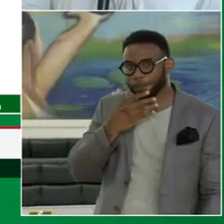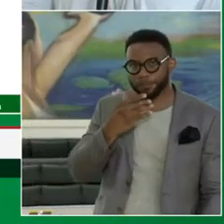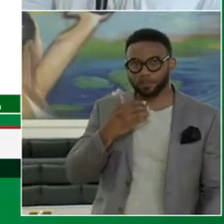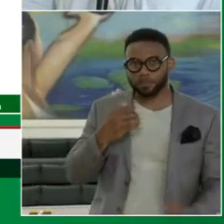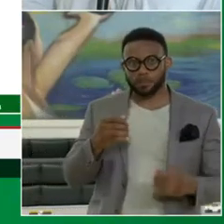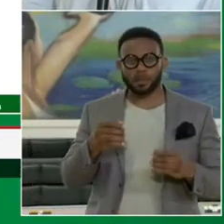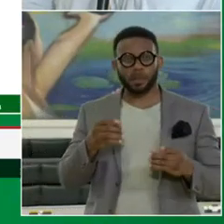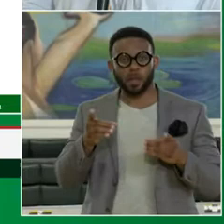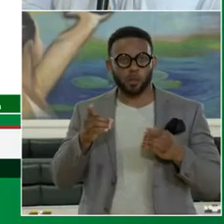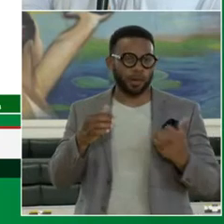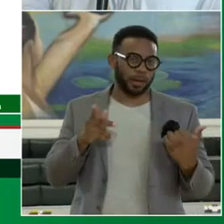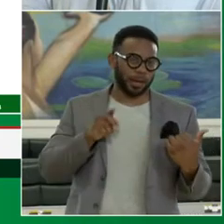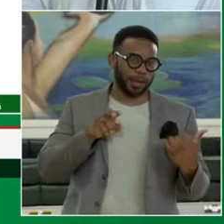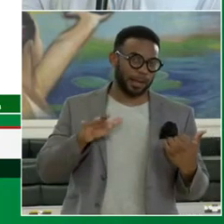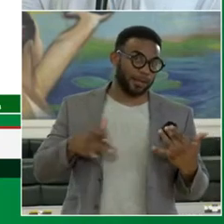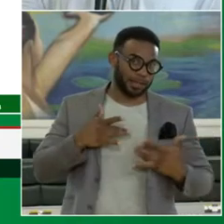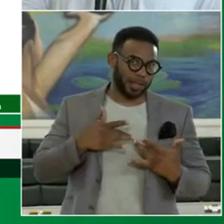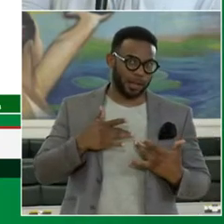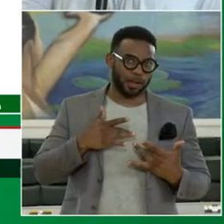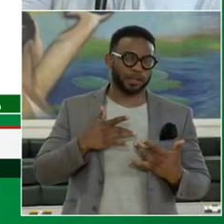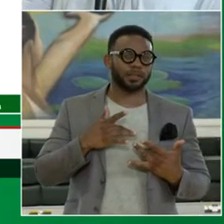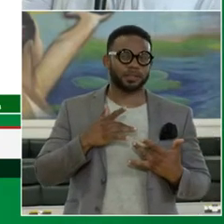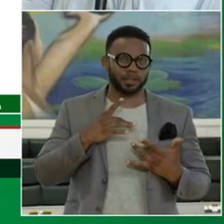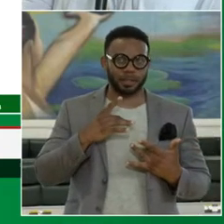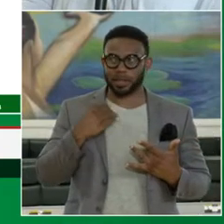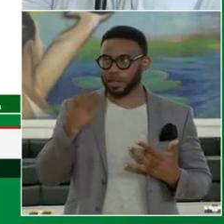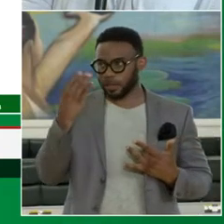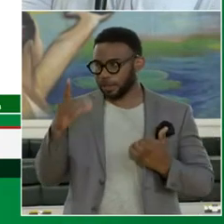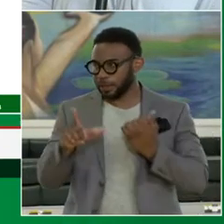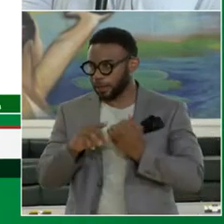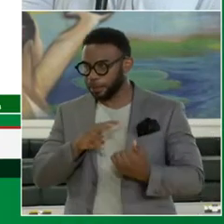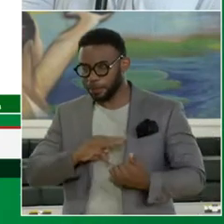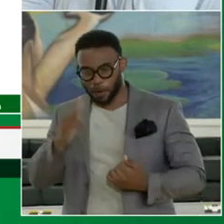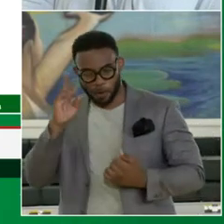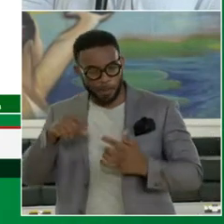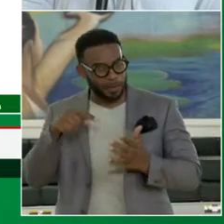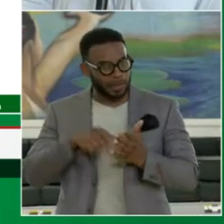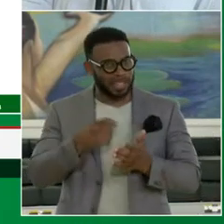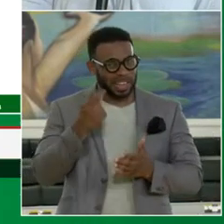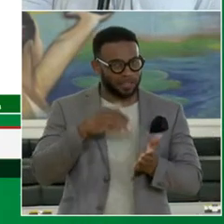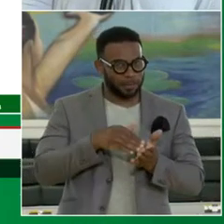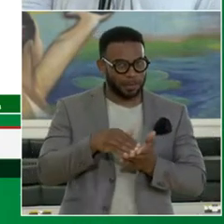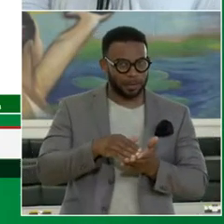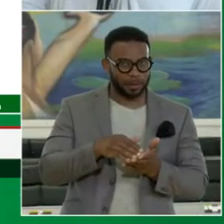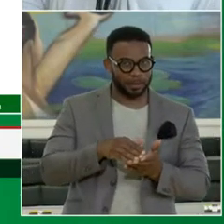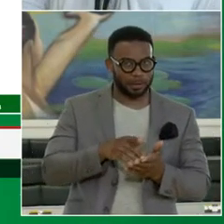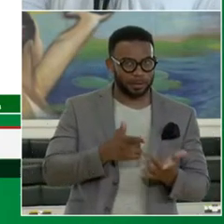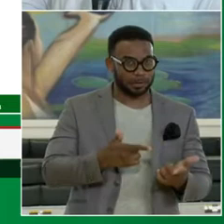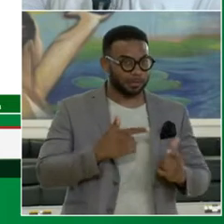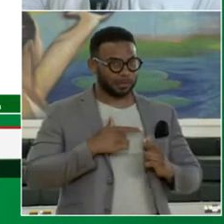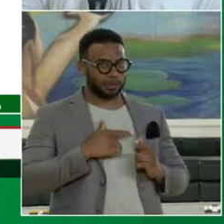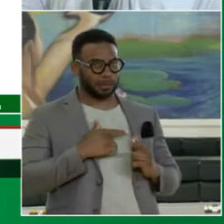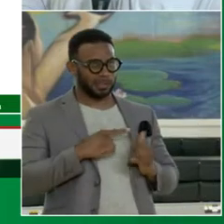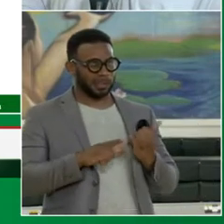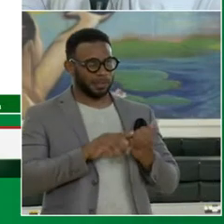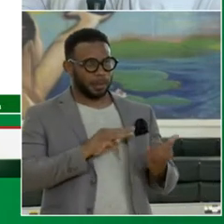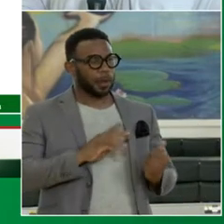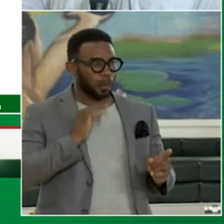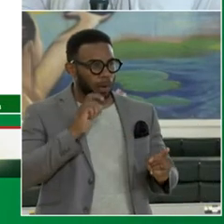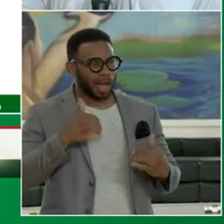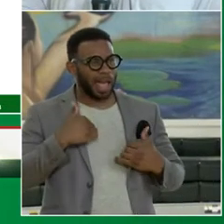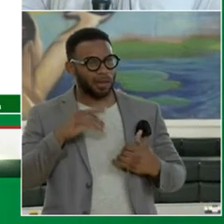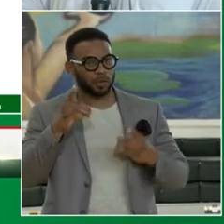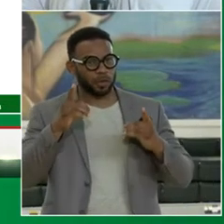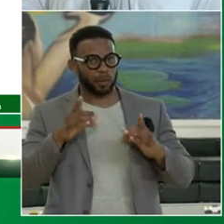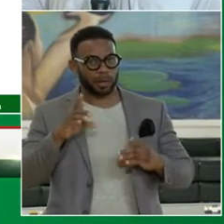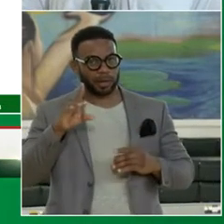Carey is so excited. We've talked about it at length. I'm going to let the Deputy Mayor, I'm going to yield to you about those. Okay, yeah, and we were going to have Director Carey